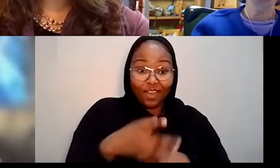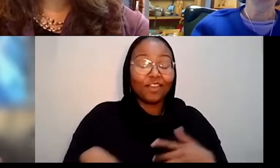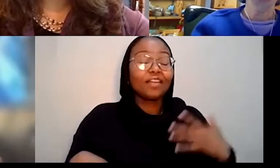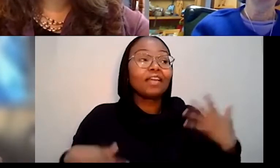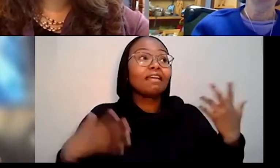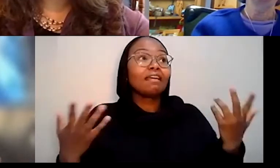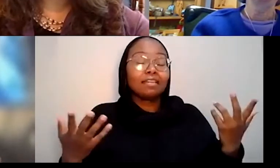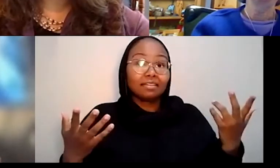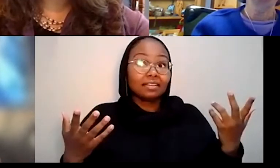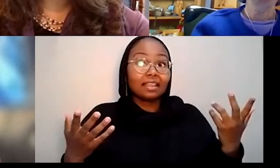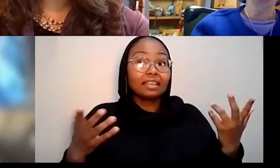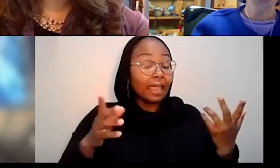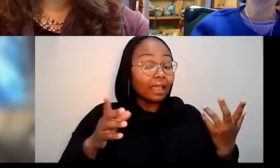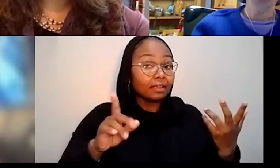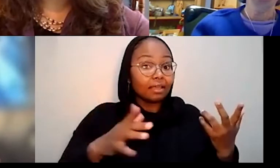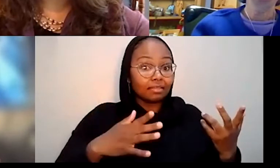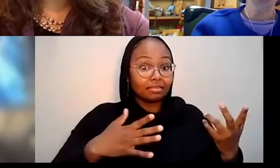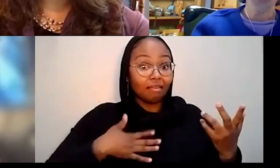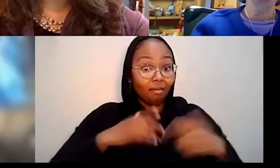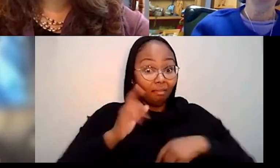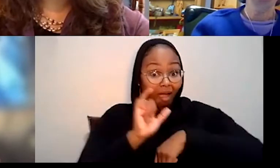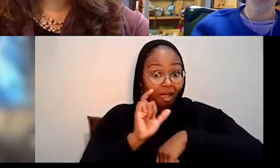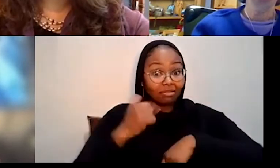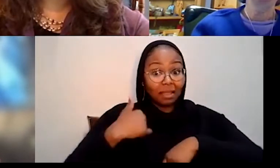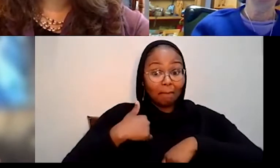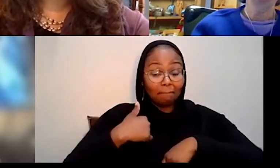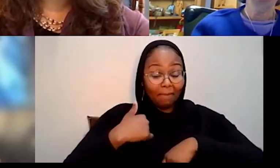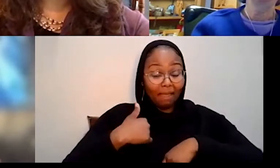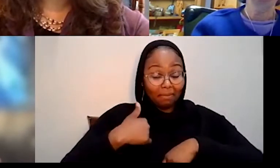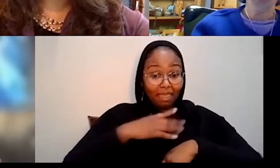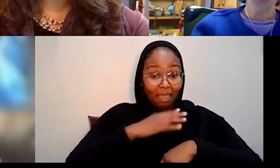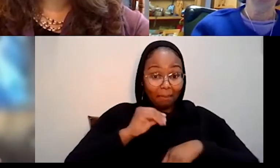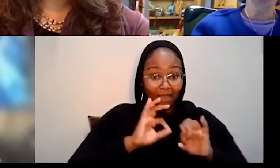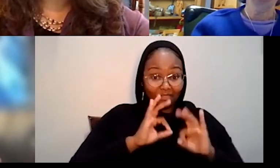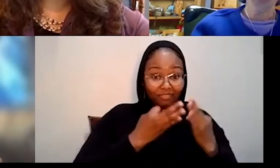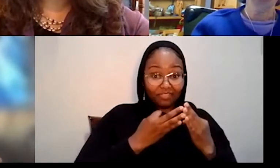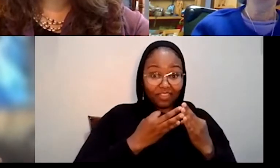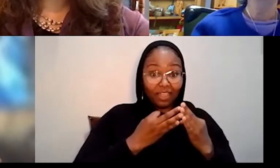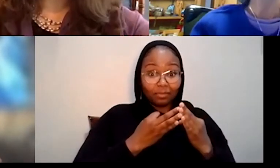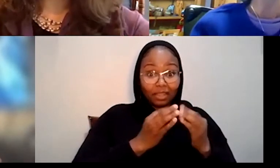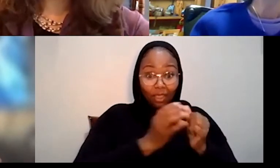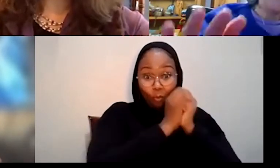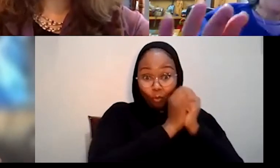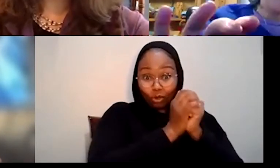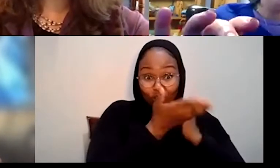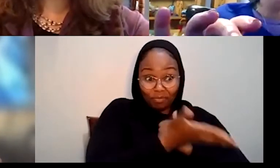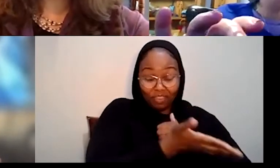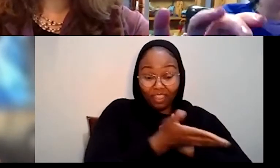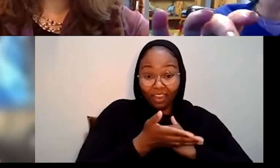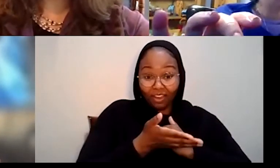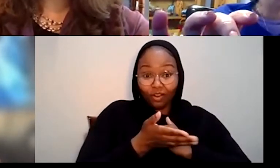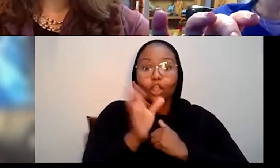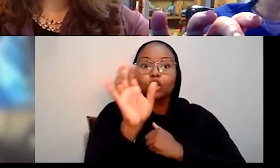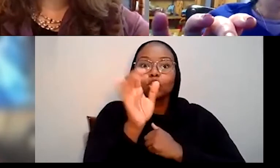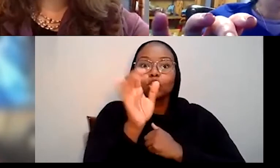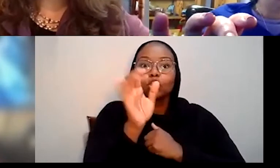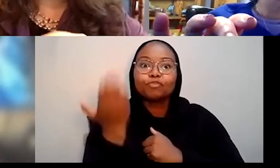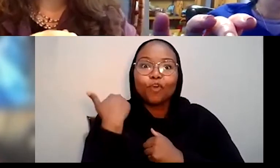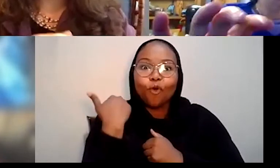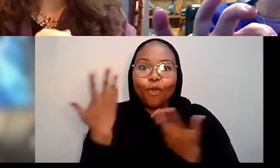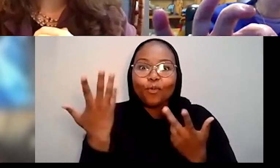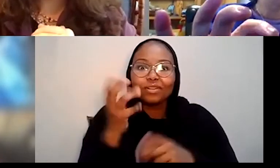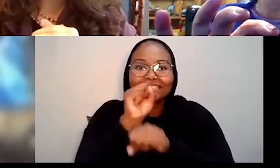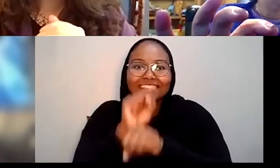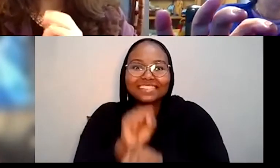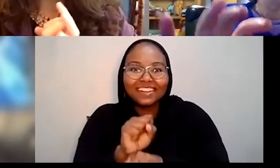that me and my family used to worship in used to be the synagogue that they would visit with their